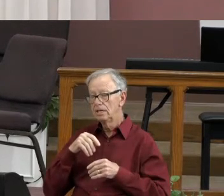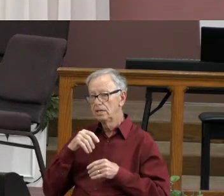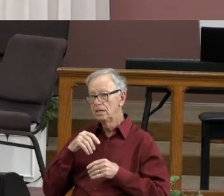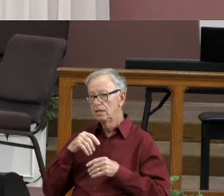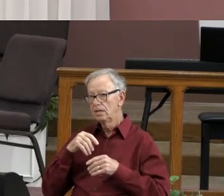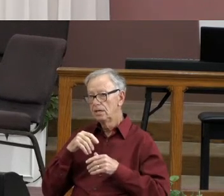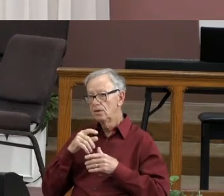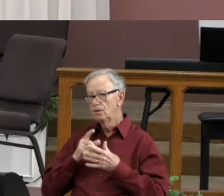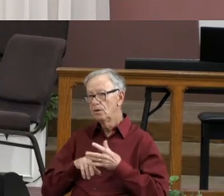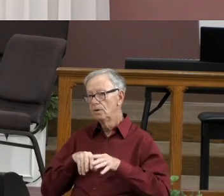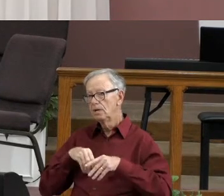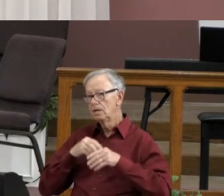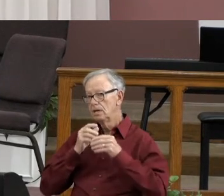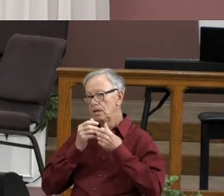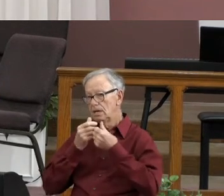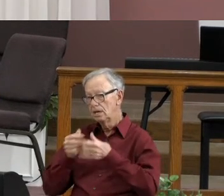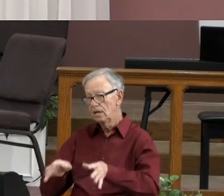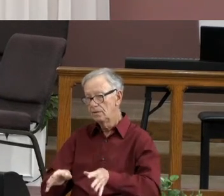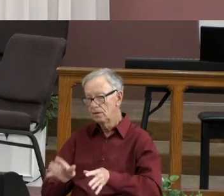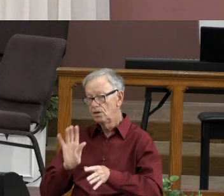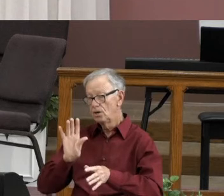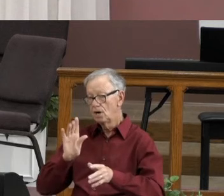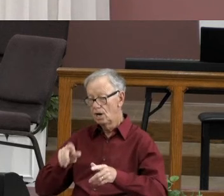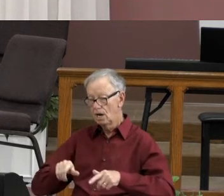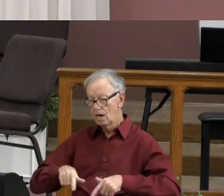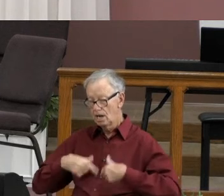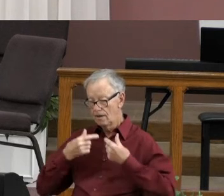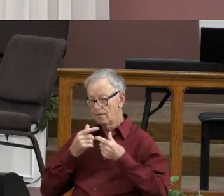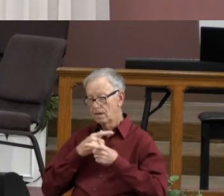your life comes to an end on this earth?